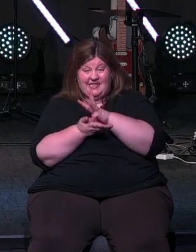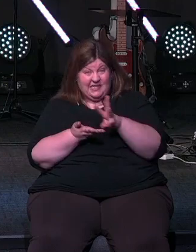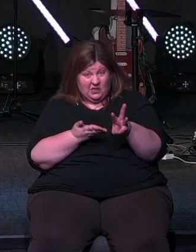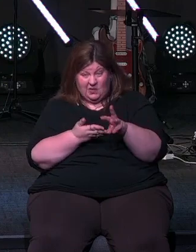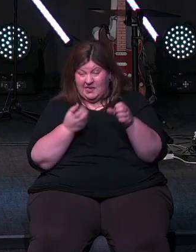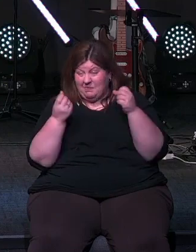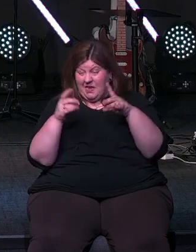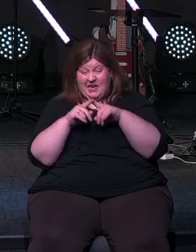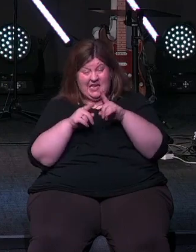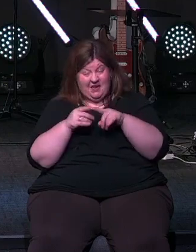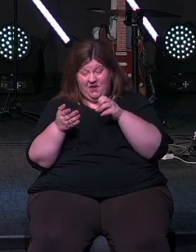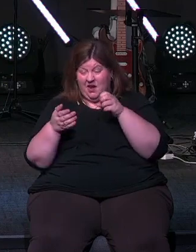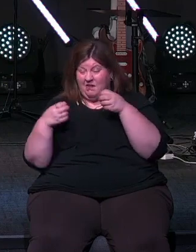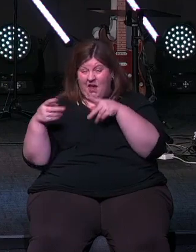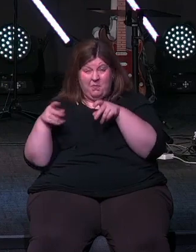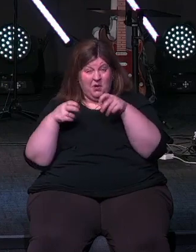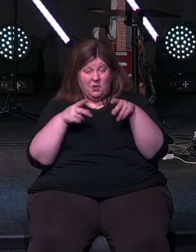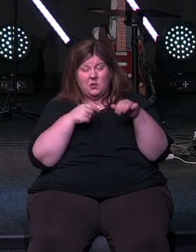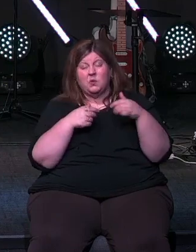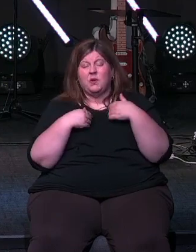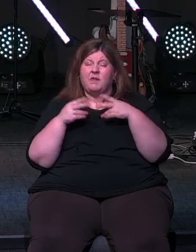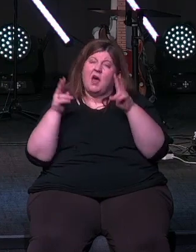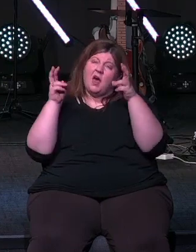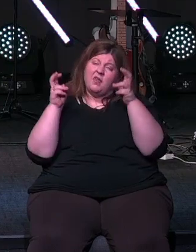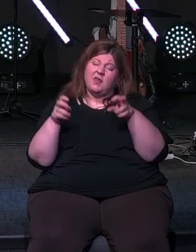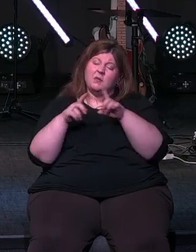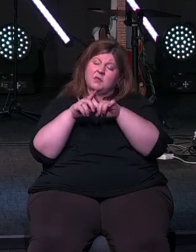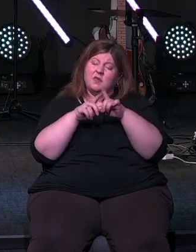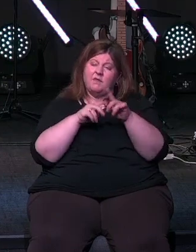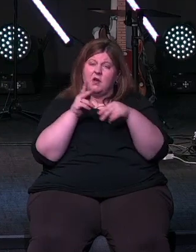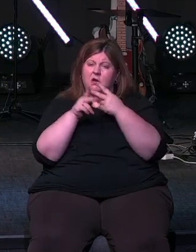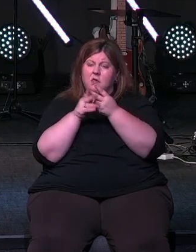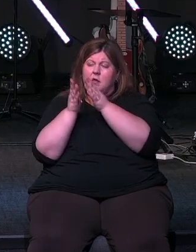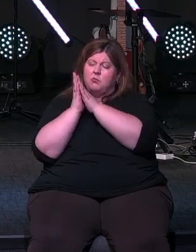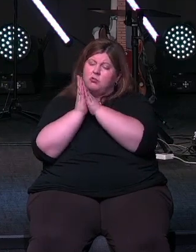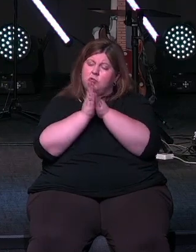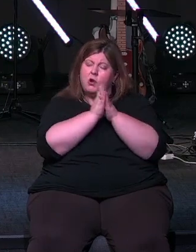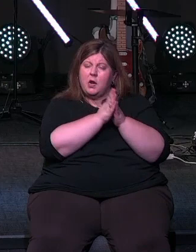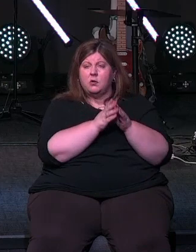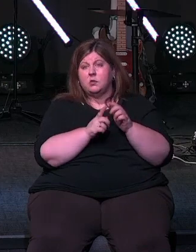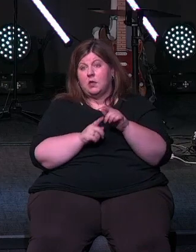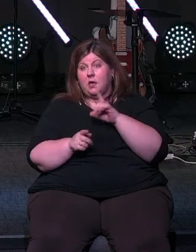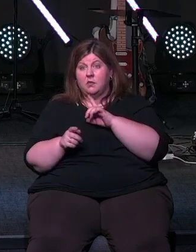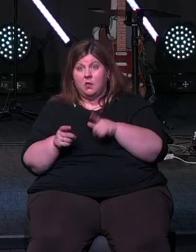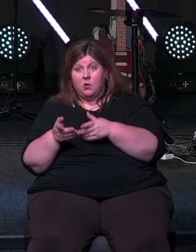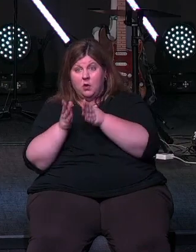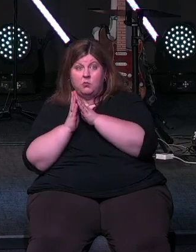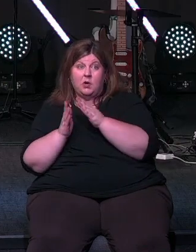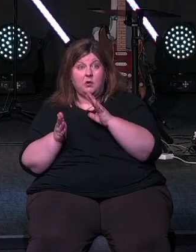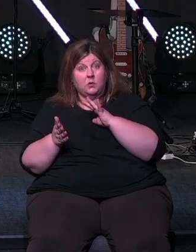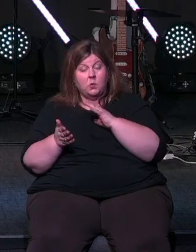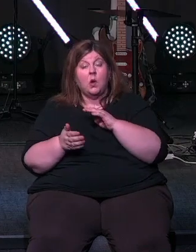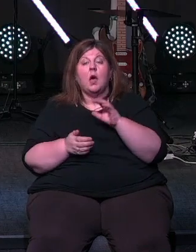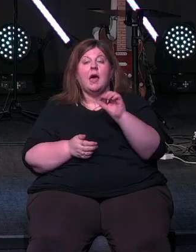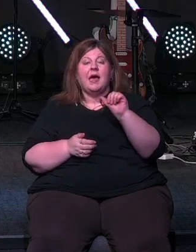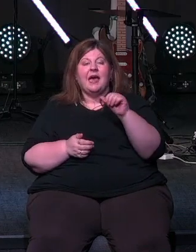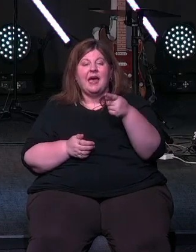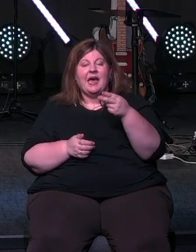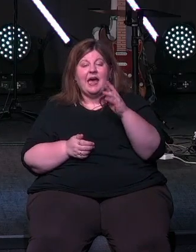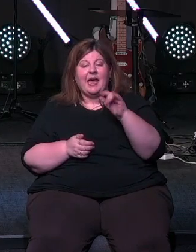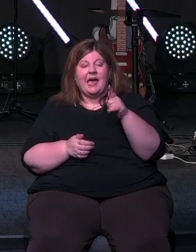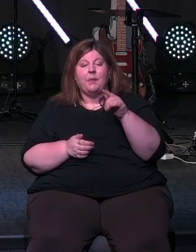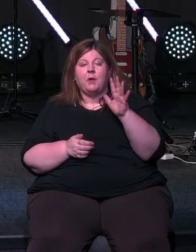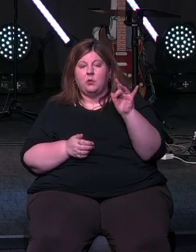number of different themes each week for prayers. We track through the Lord's Prayer. Something I'd love for you to put on your calendar. It's April 25th. It's next